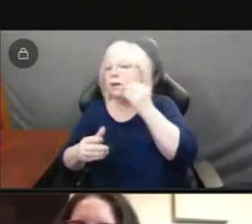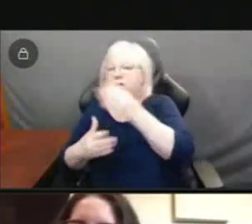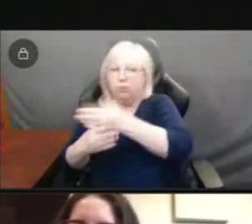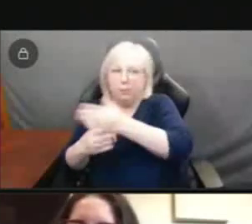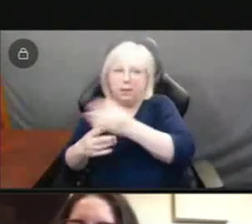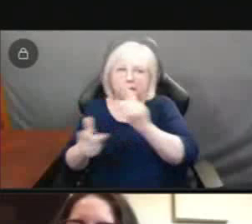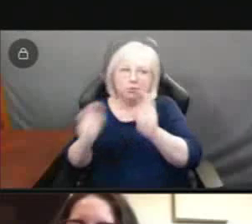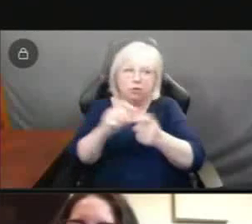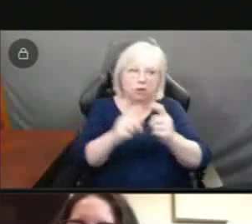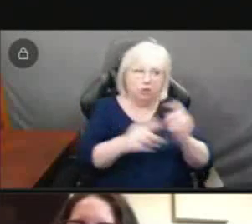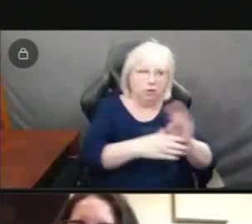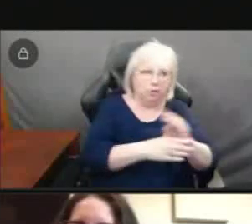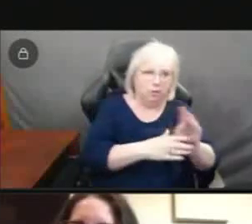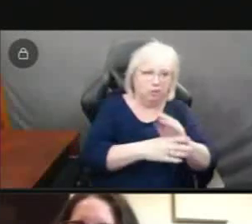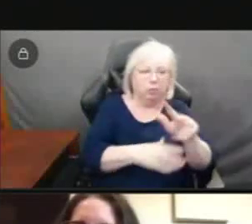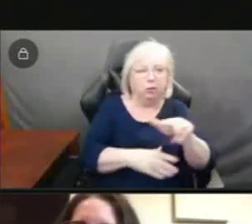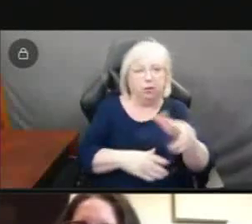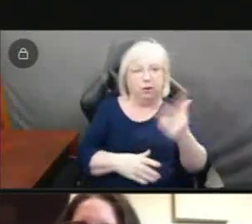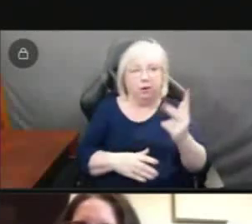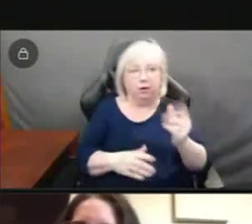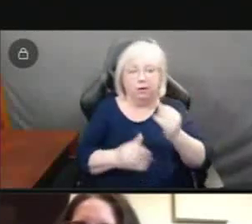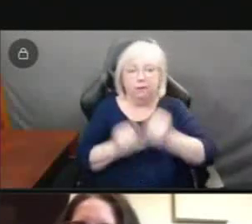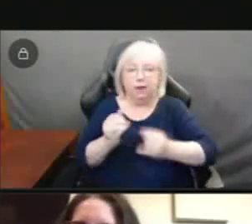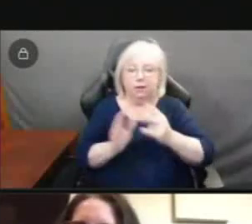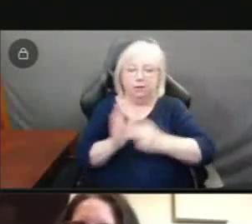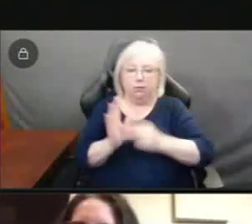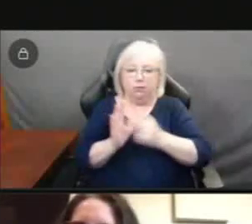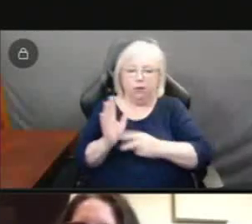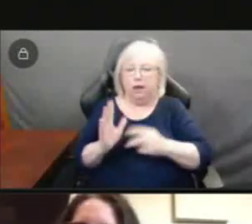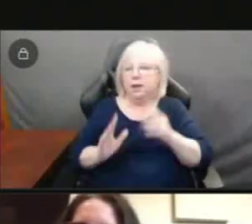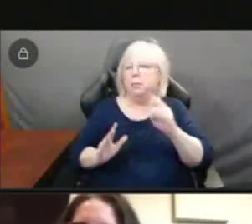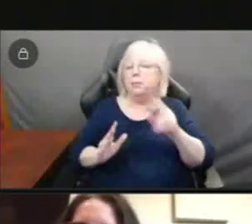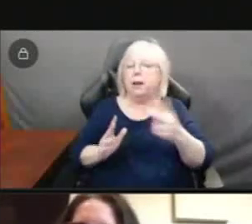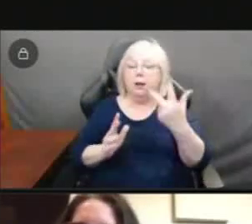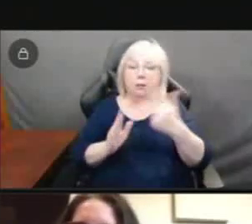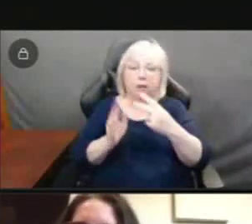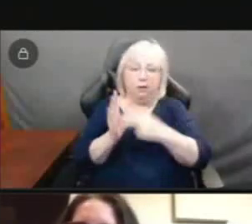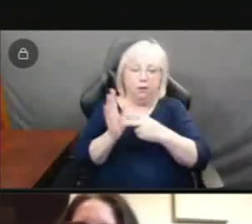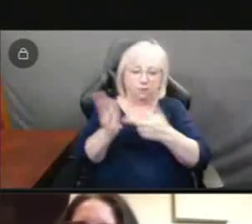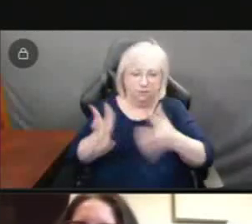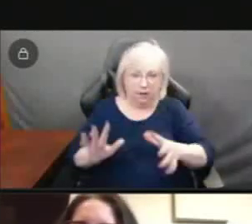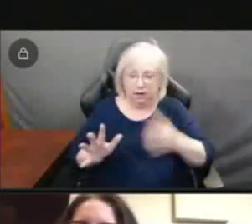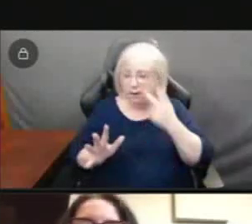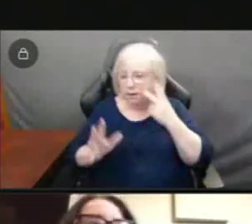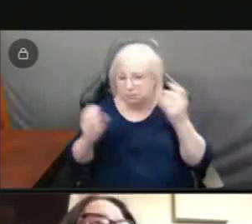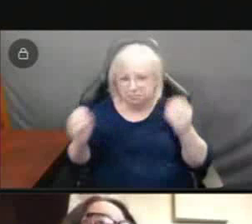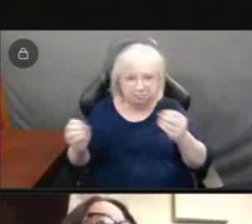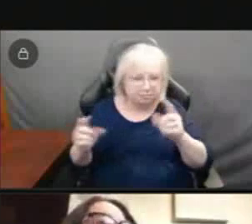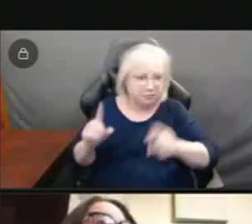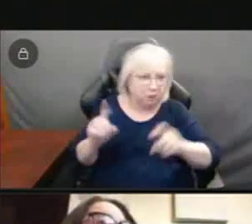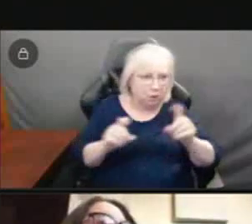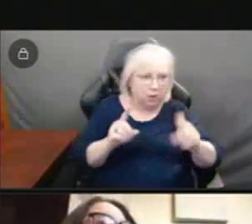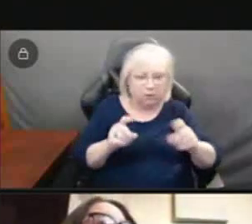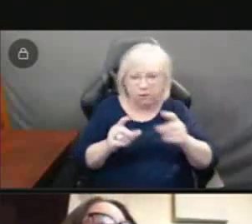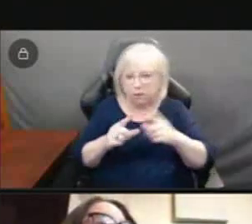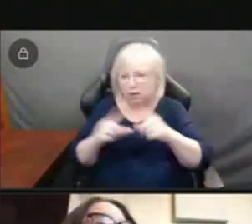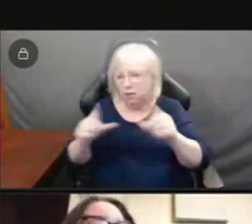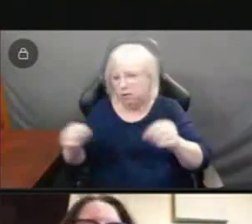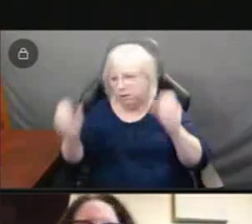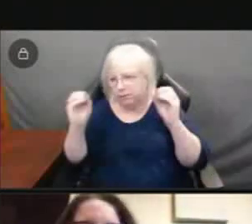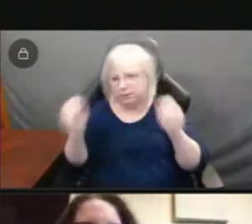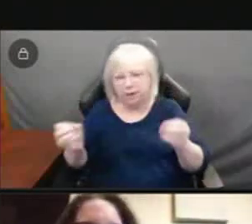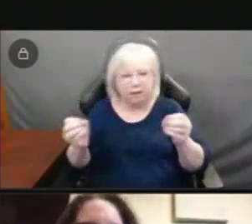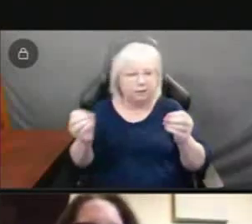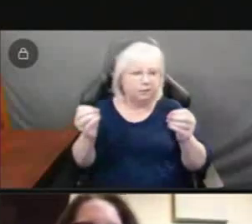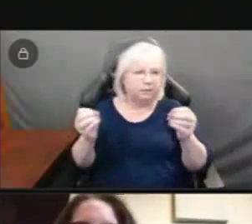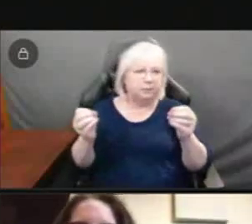reading. We've now had three readings from item number 15. I do not see any any cards for item number